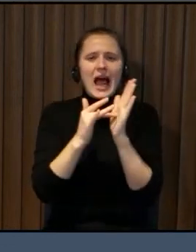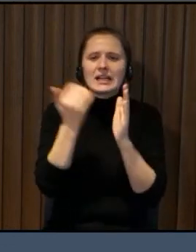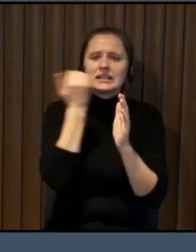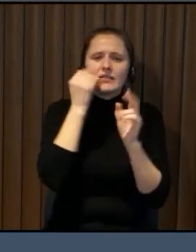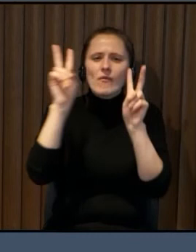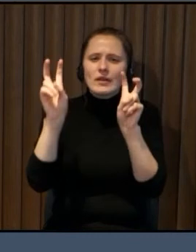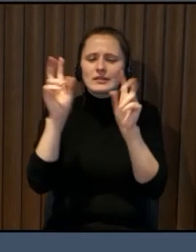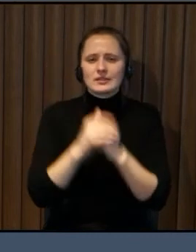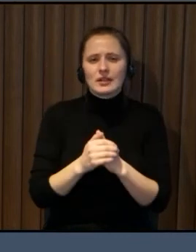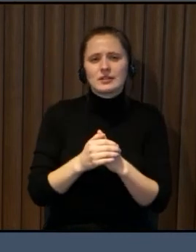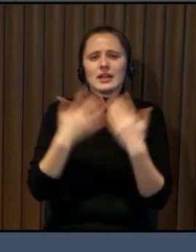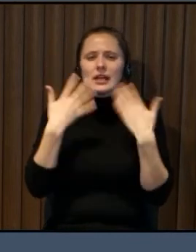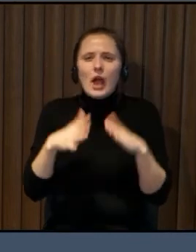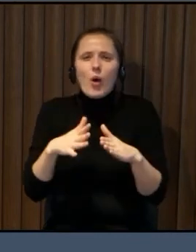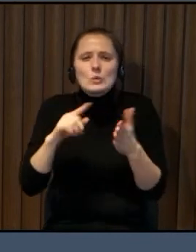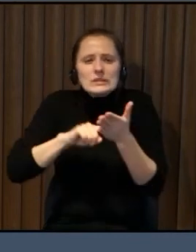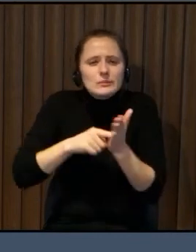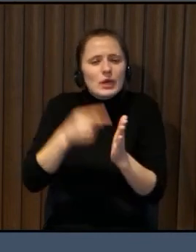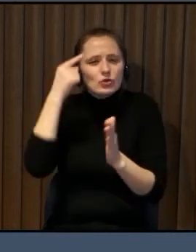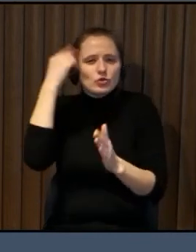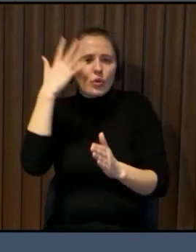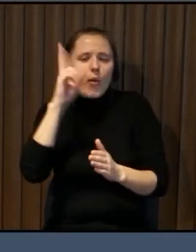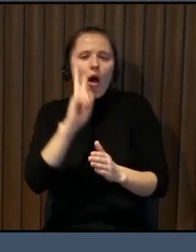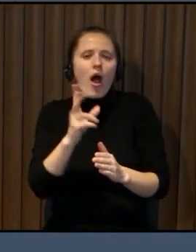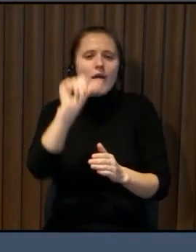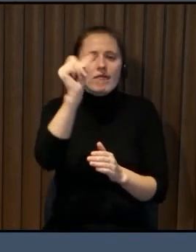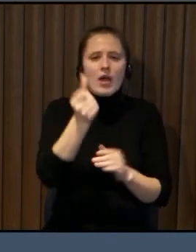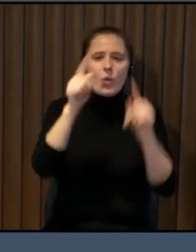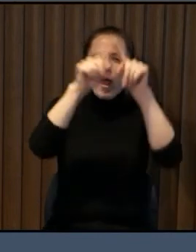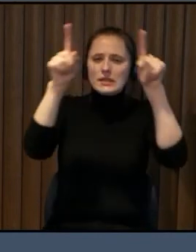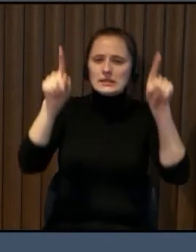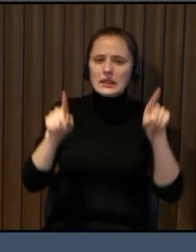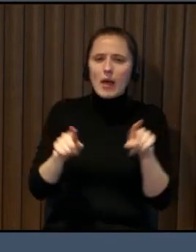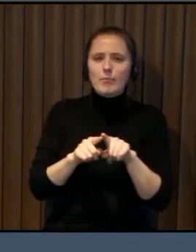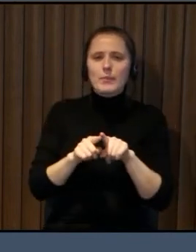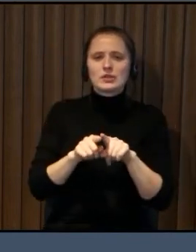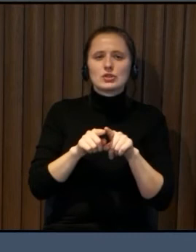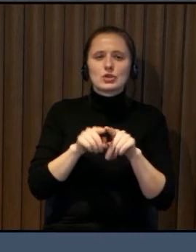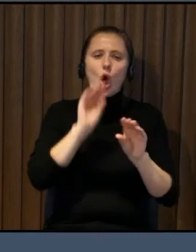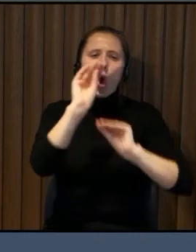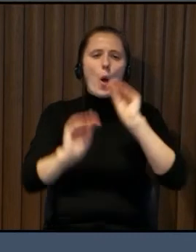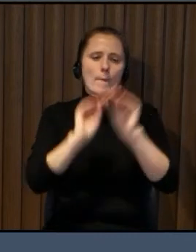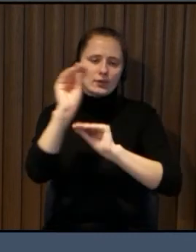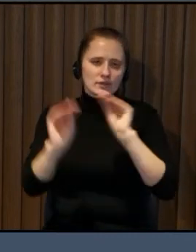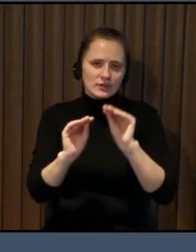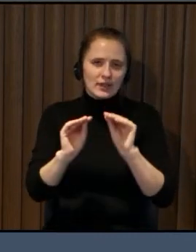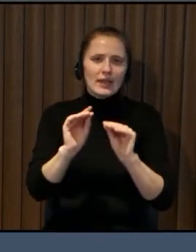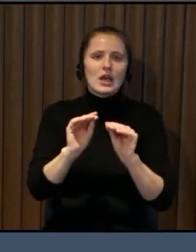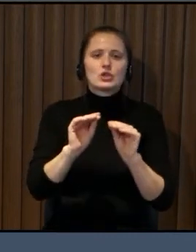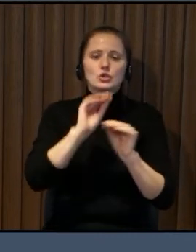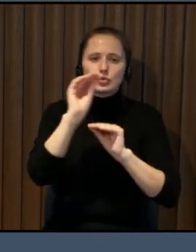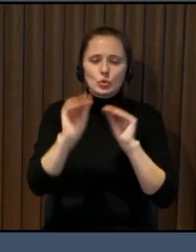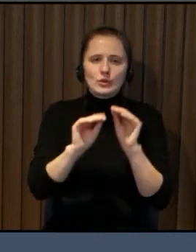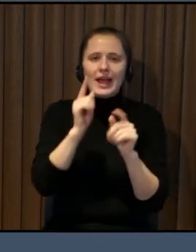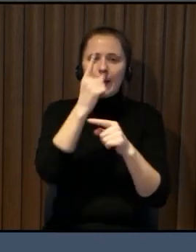What are the titles, headlines? And it also helps you to understand what is the structure of the page.